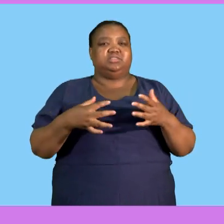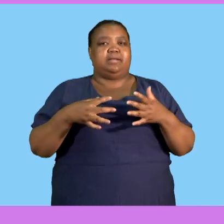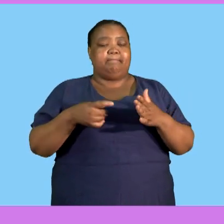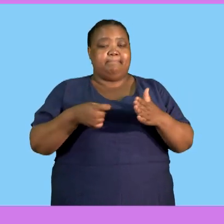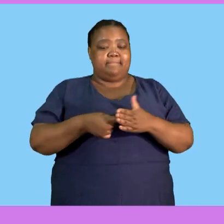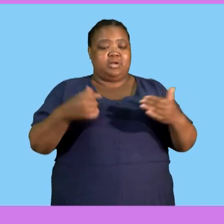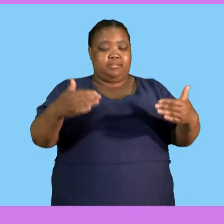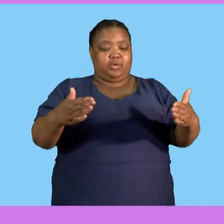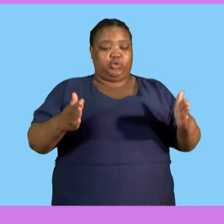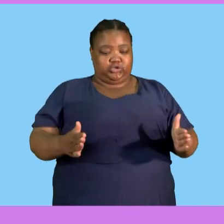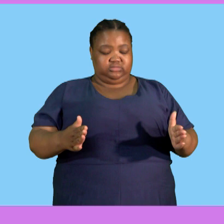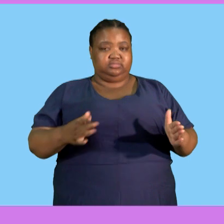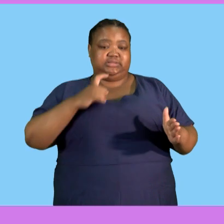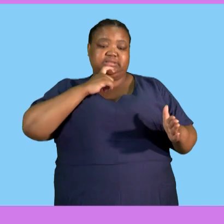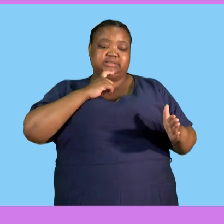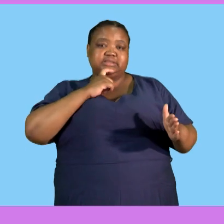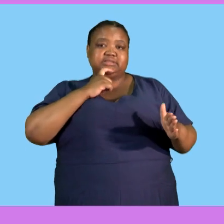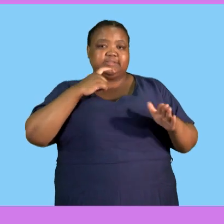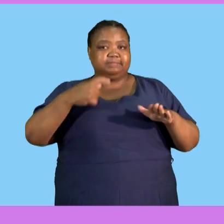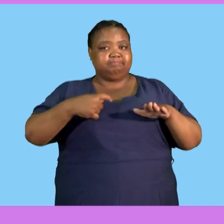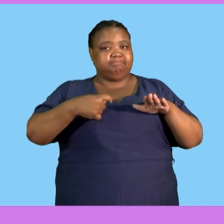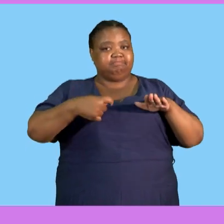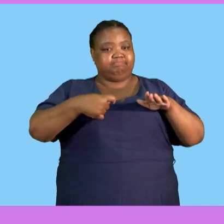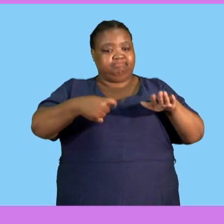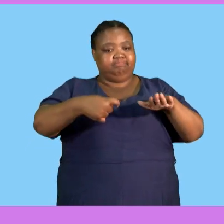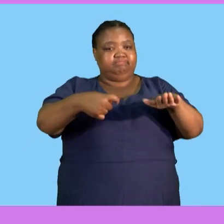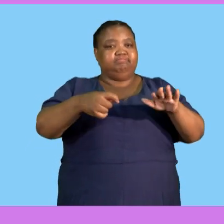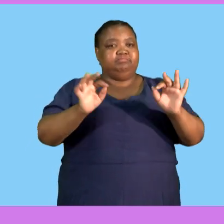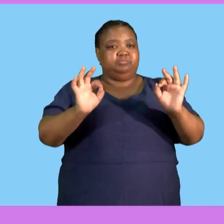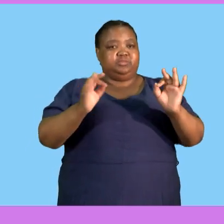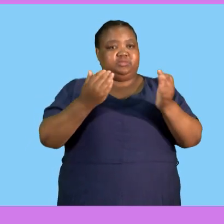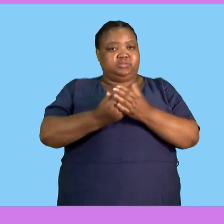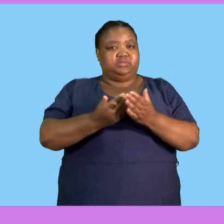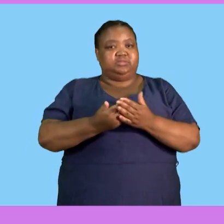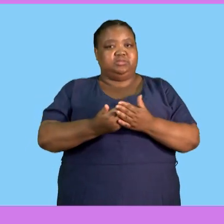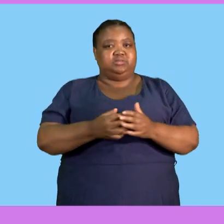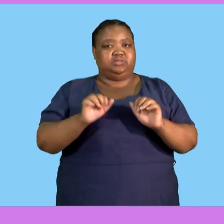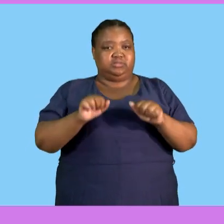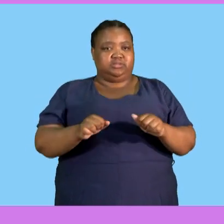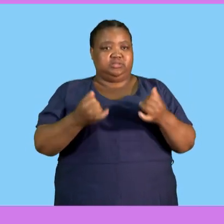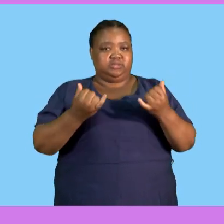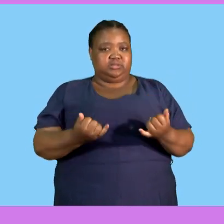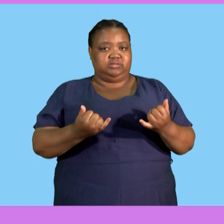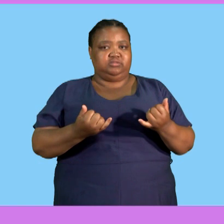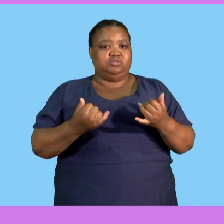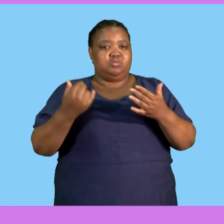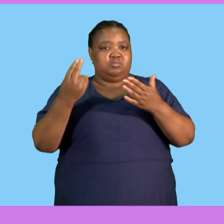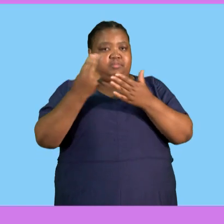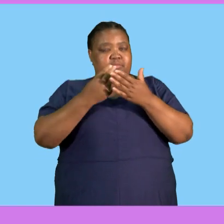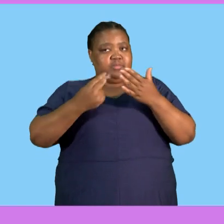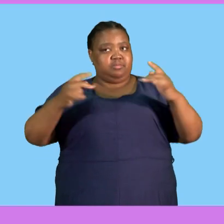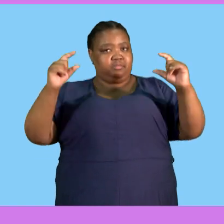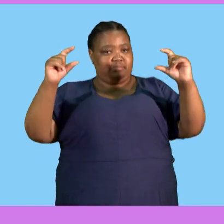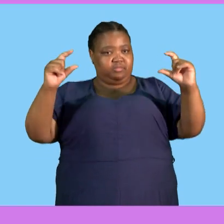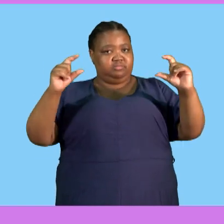reels of thread for stitching, okay? Then I've indicated here, carefully study the